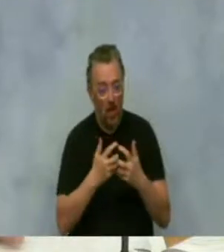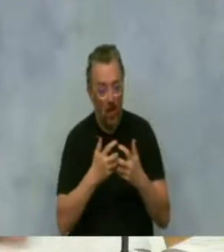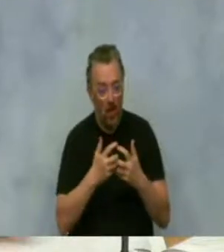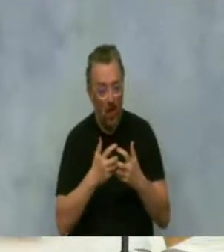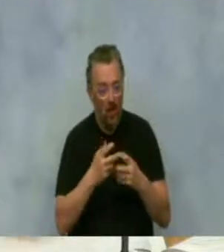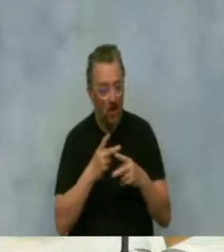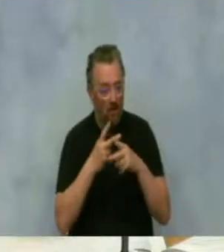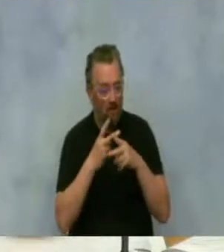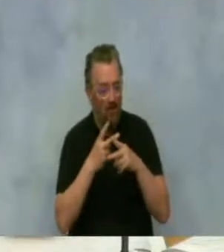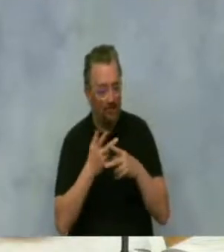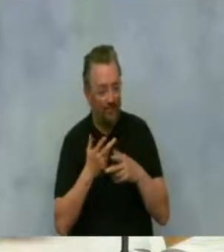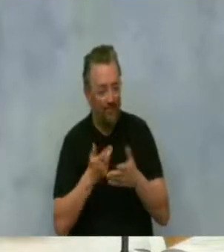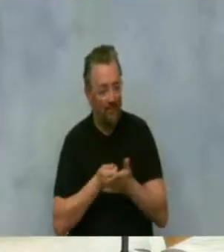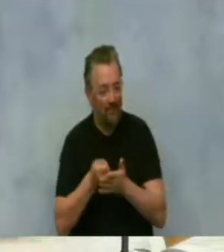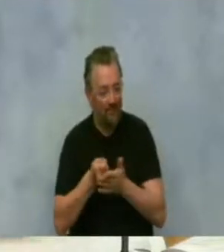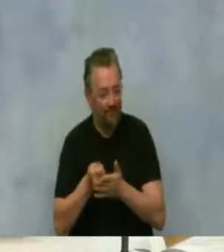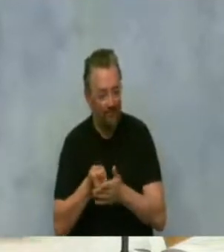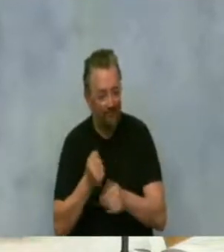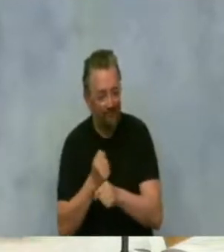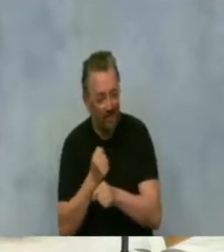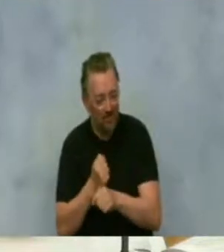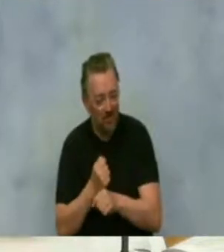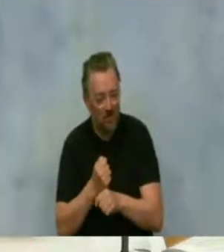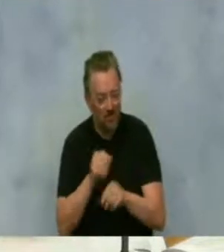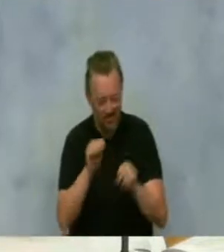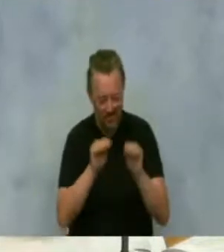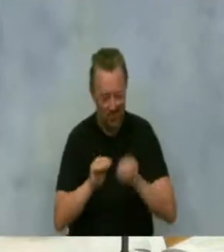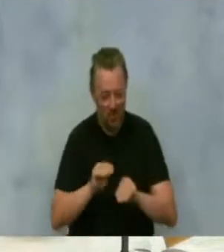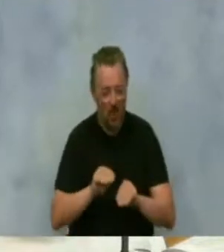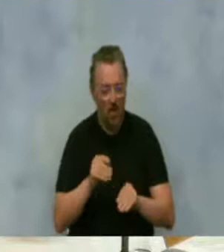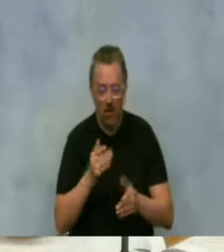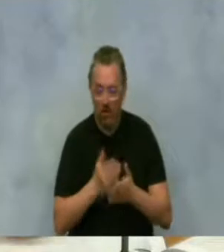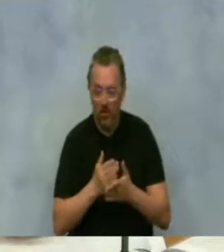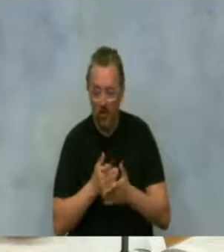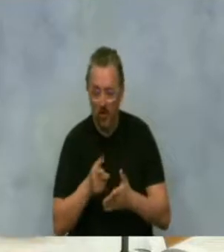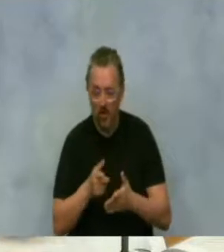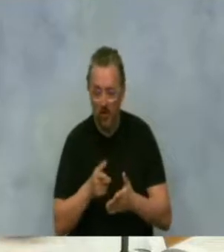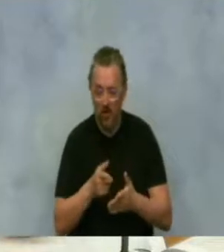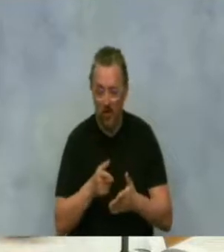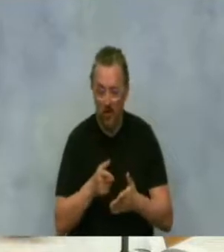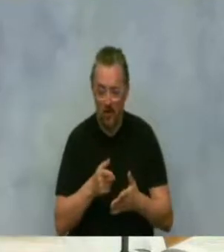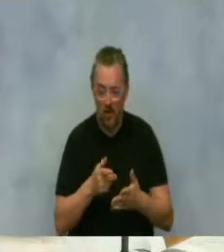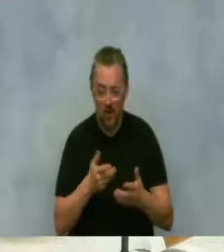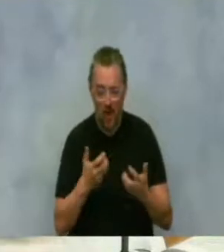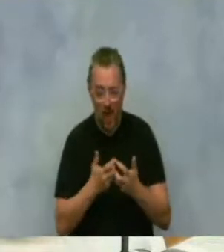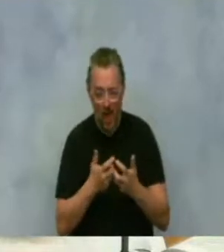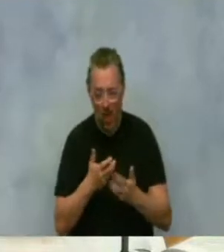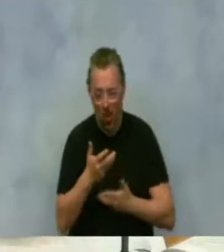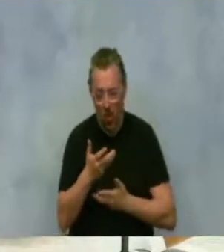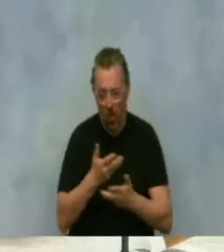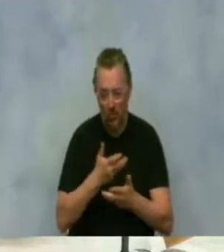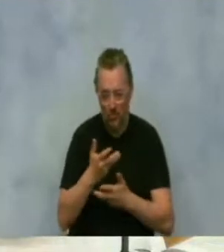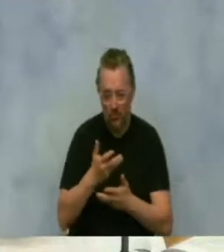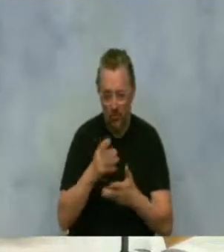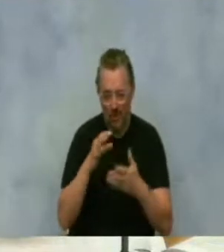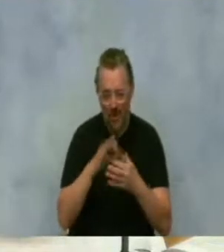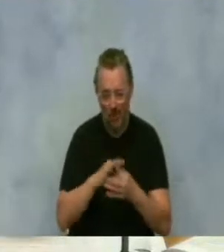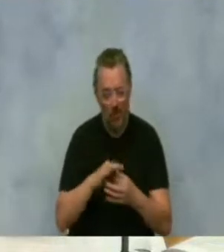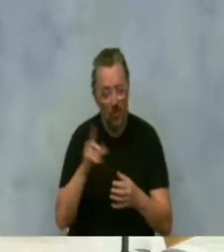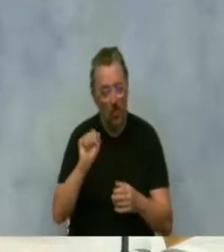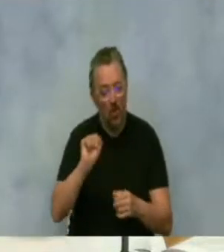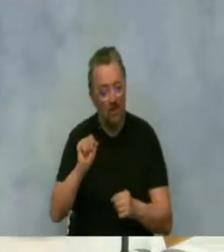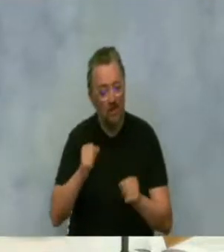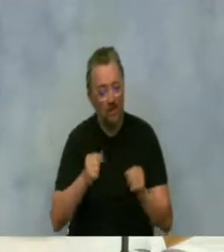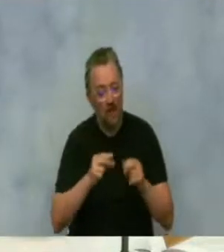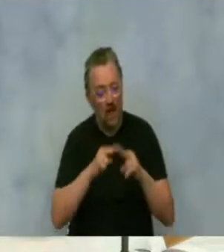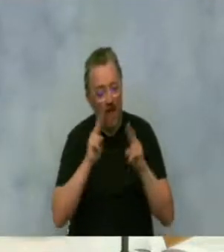look. But a lot of the decisions around how that is managed are in the owner-occupiers' title deeds.